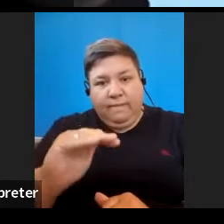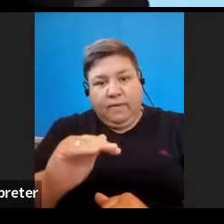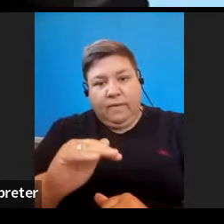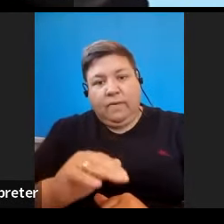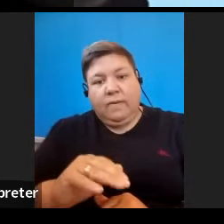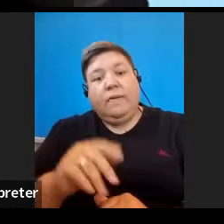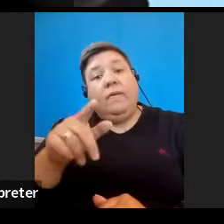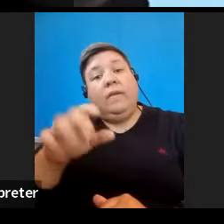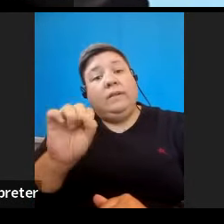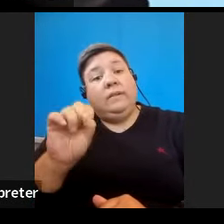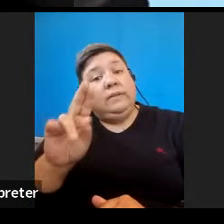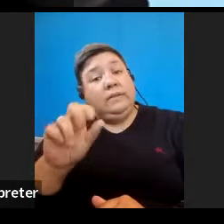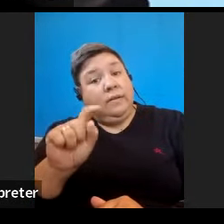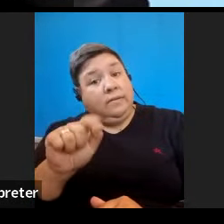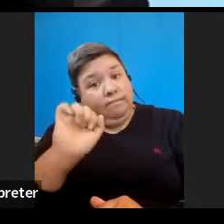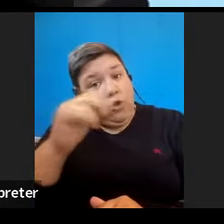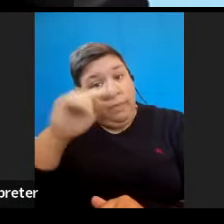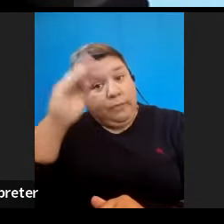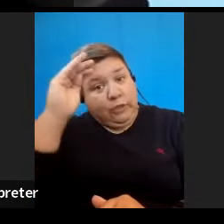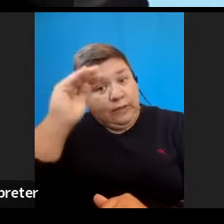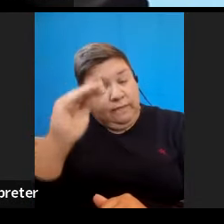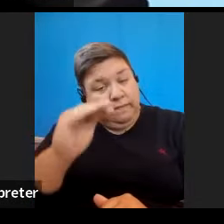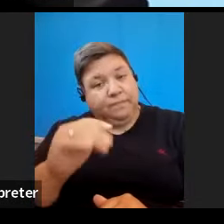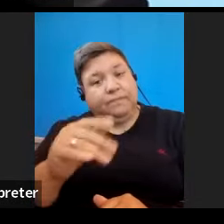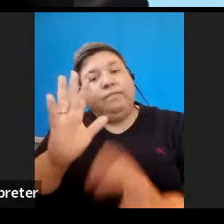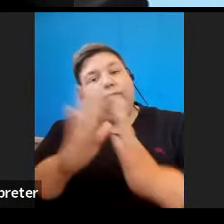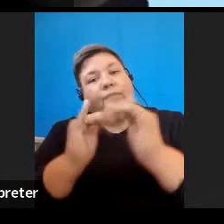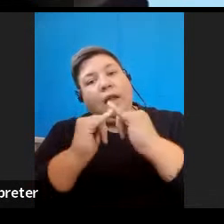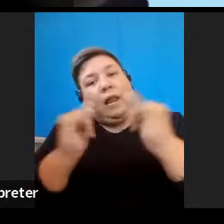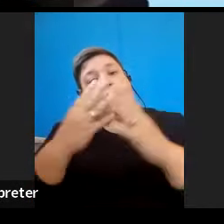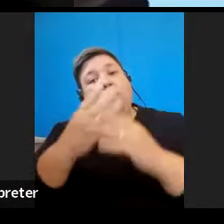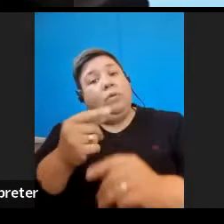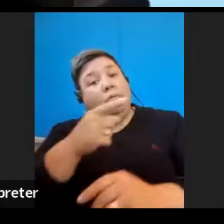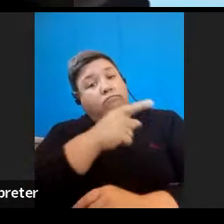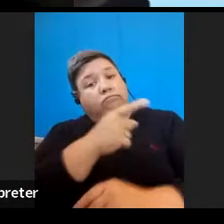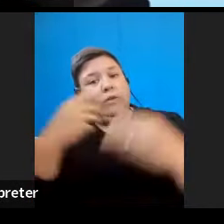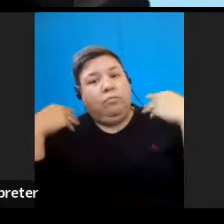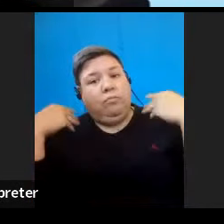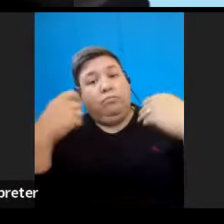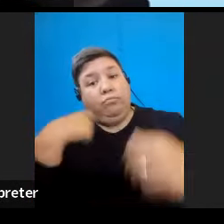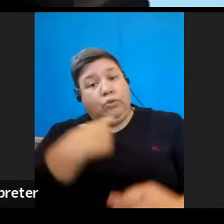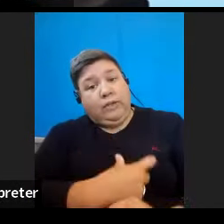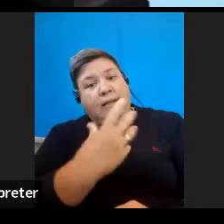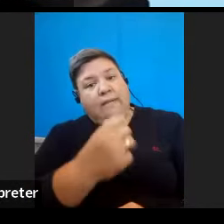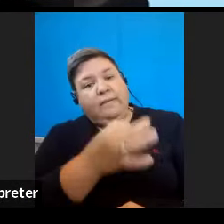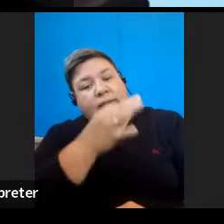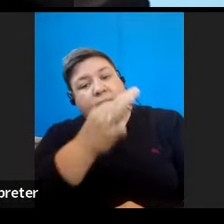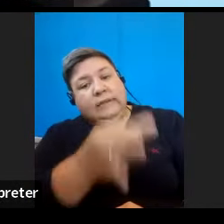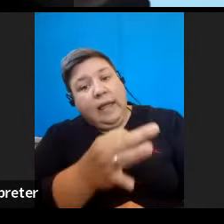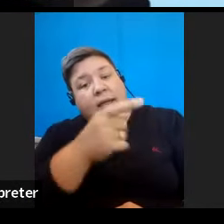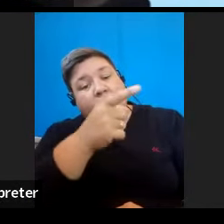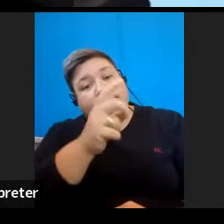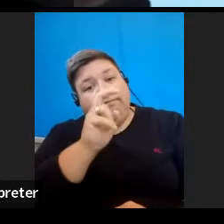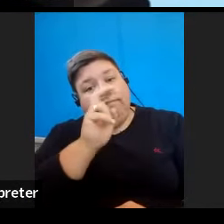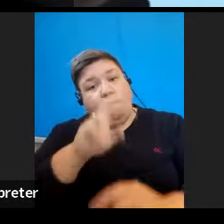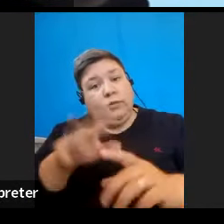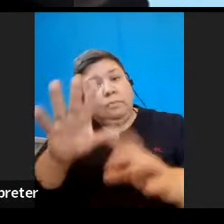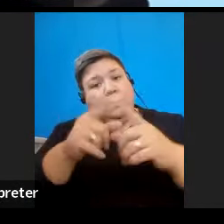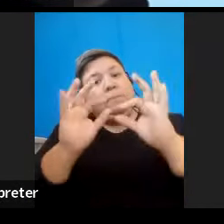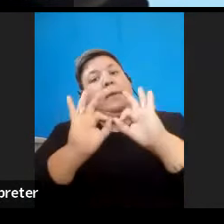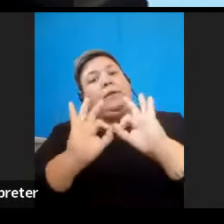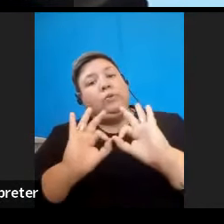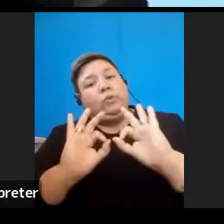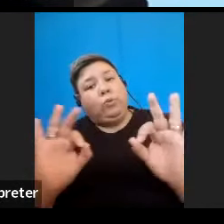of SARS is also aligned to what the president was saying, that we need to ensure that we lower